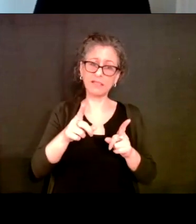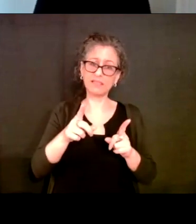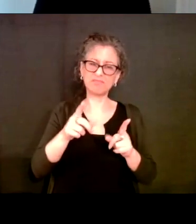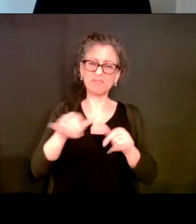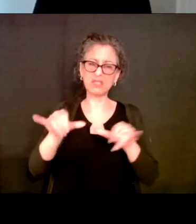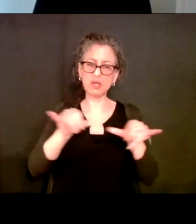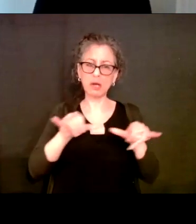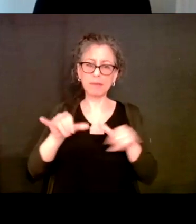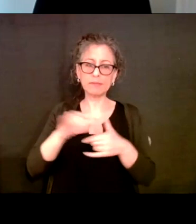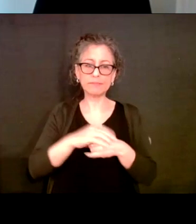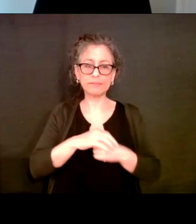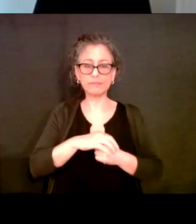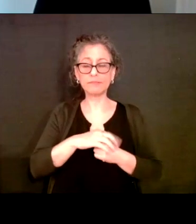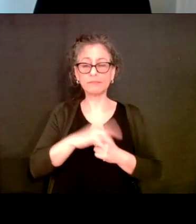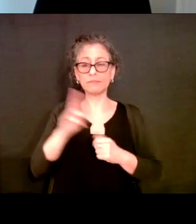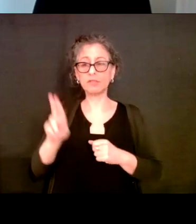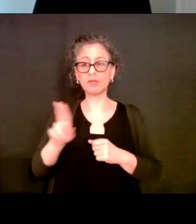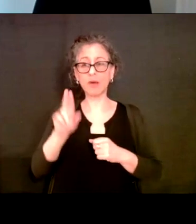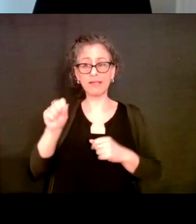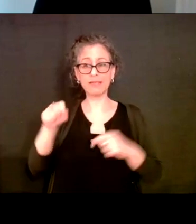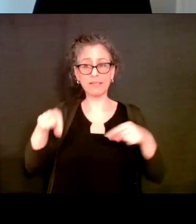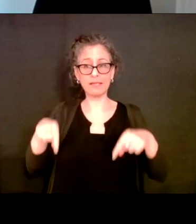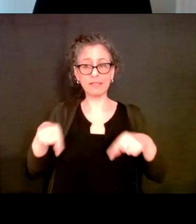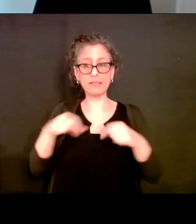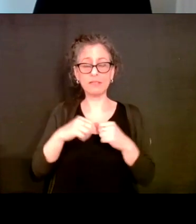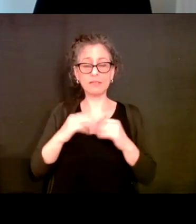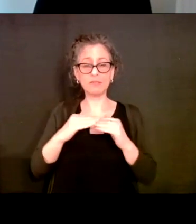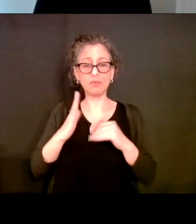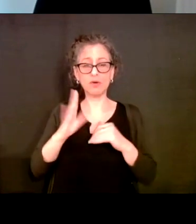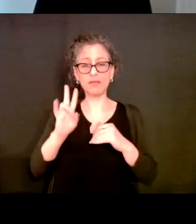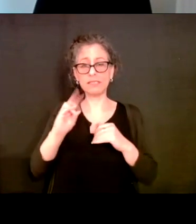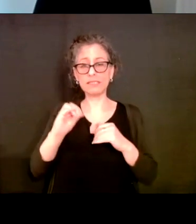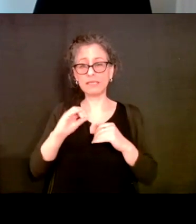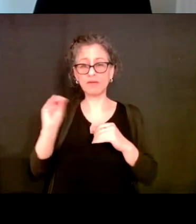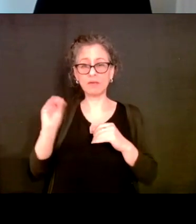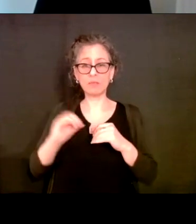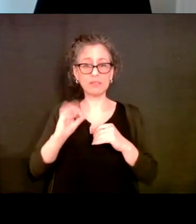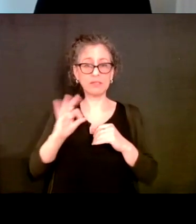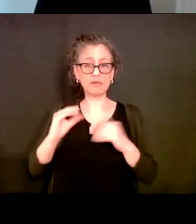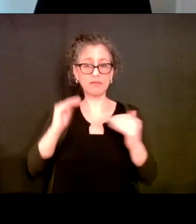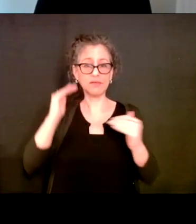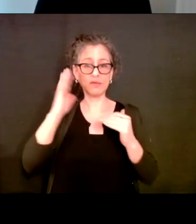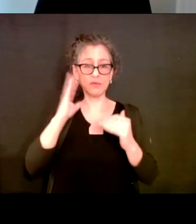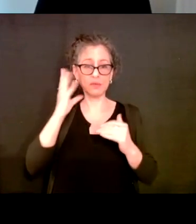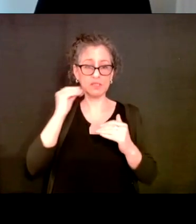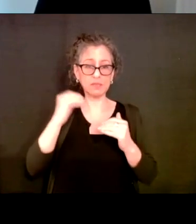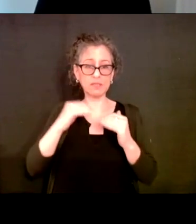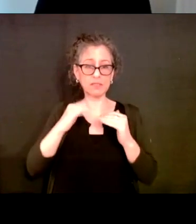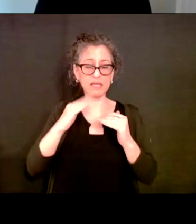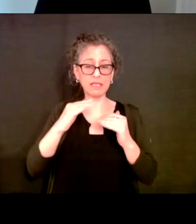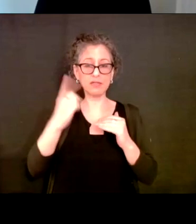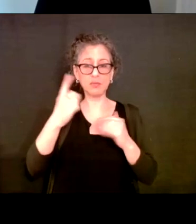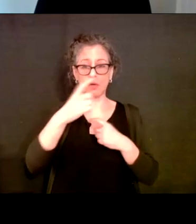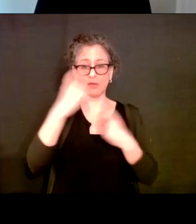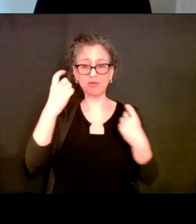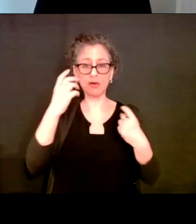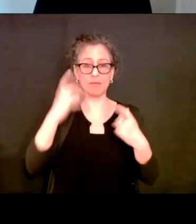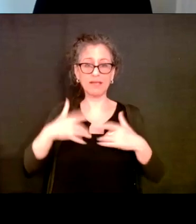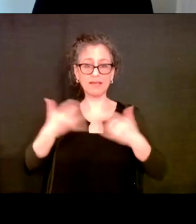common. In the United States, more than 70% of adults will experience at least one traumatic event in their